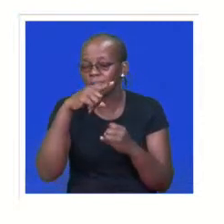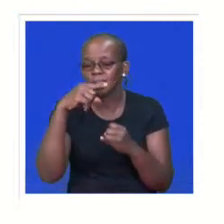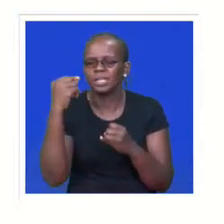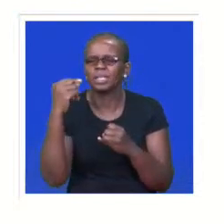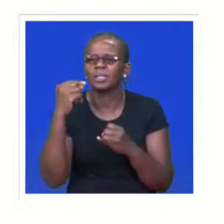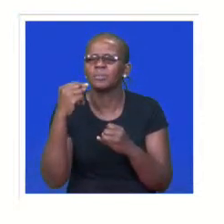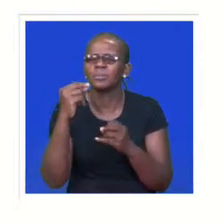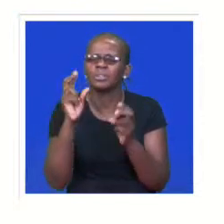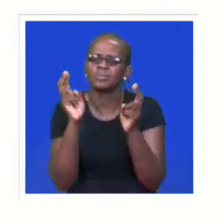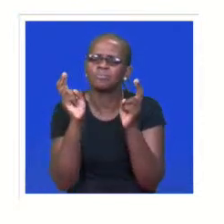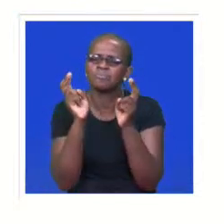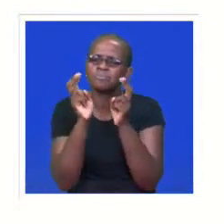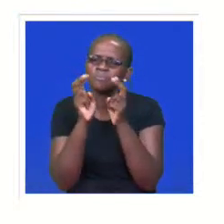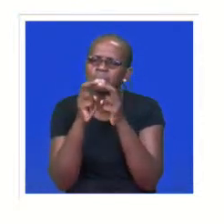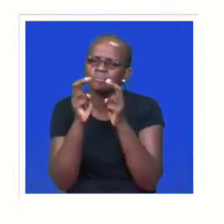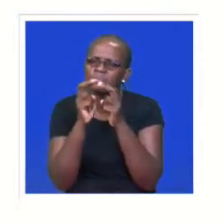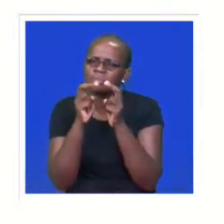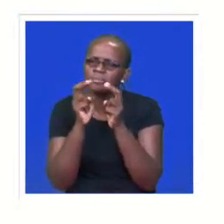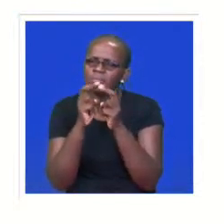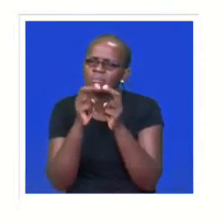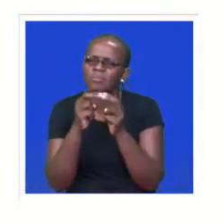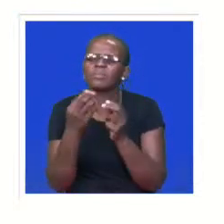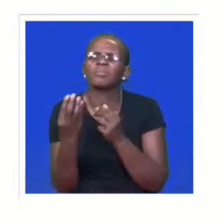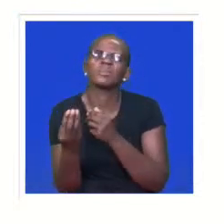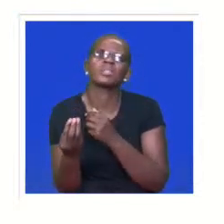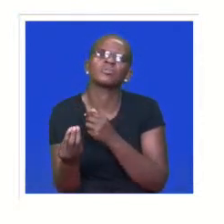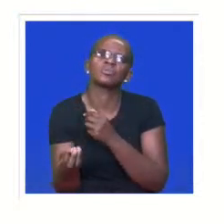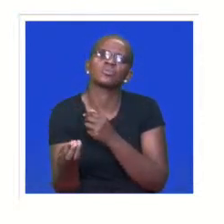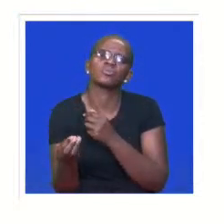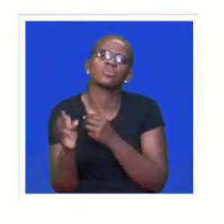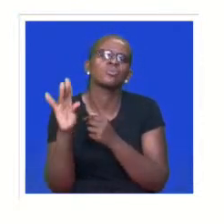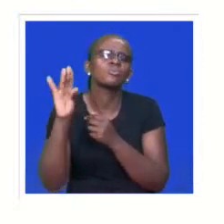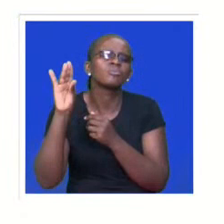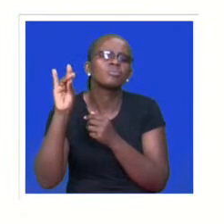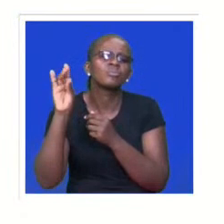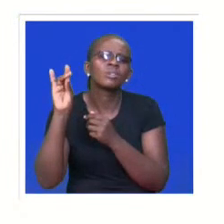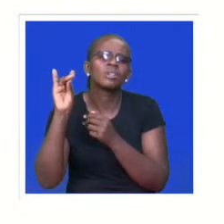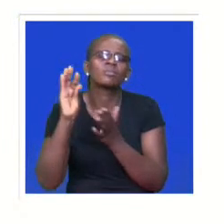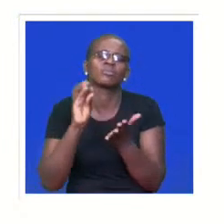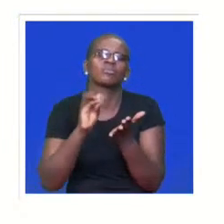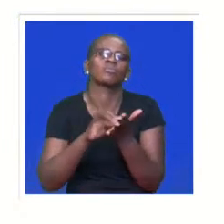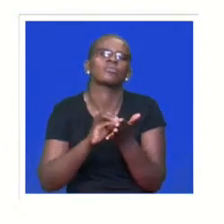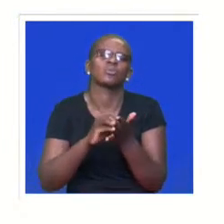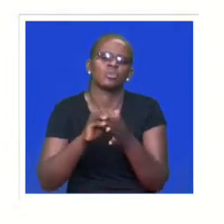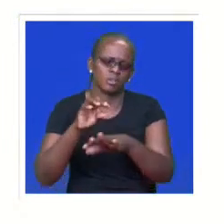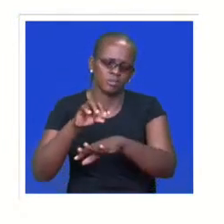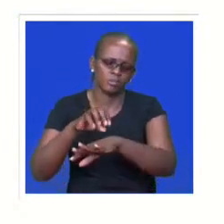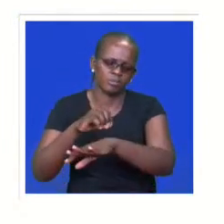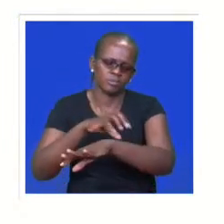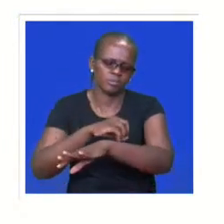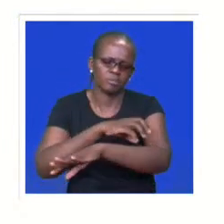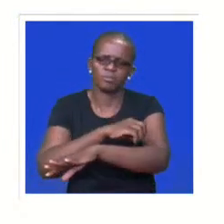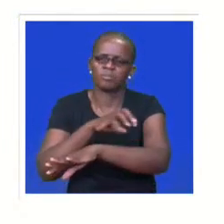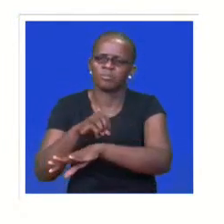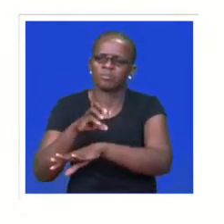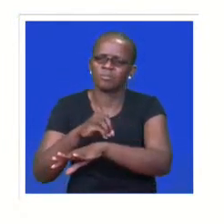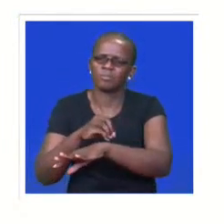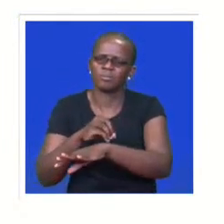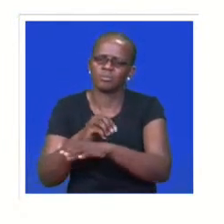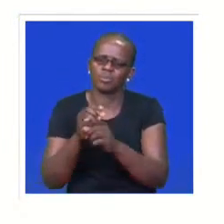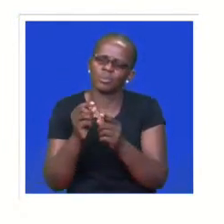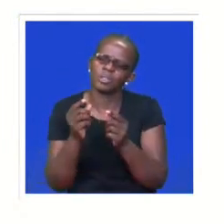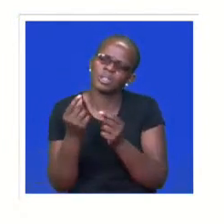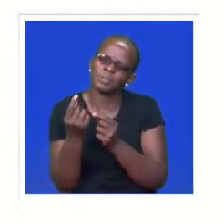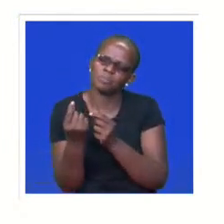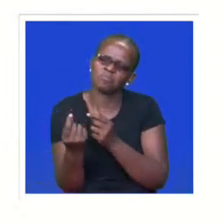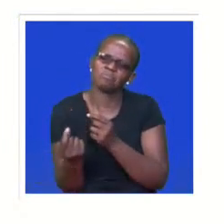mouse is a small animal that is covered with fur and it has a thin tail.